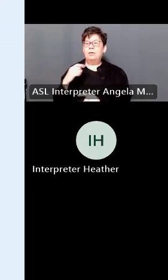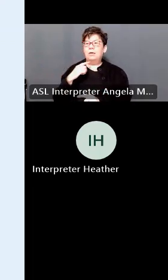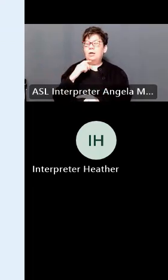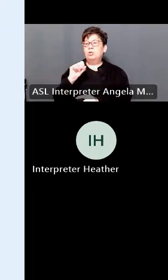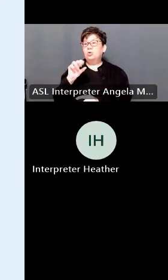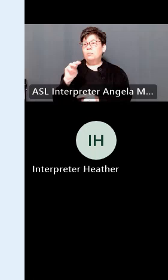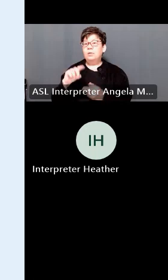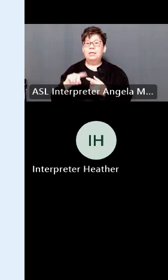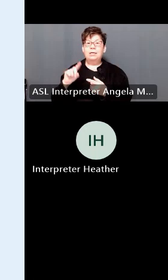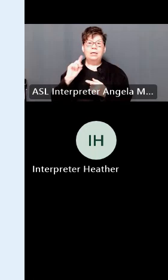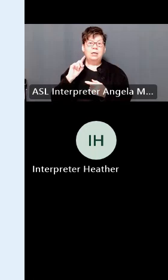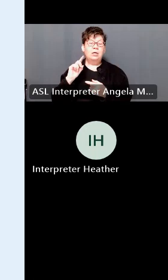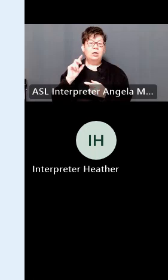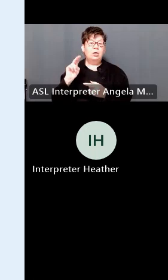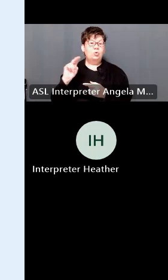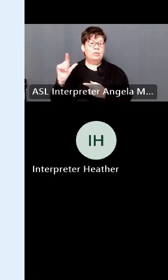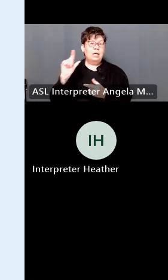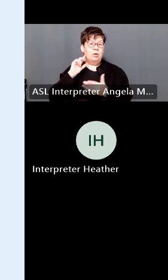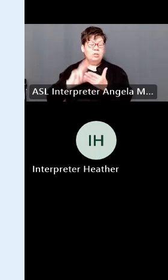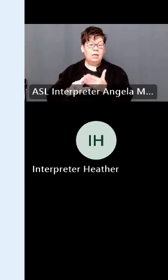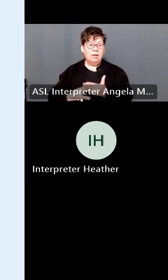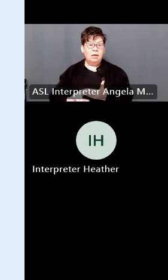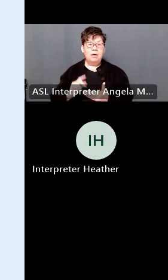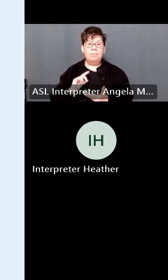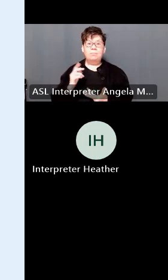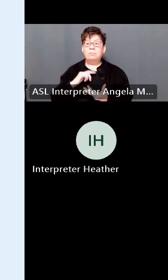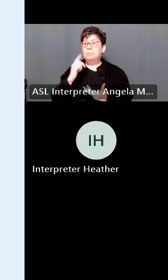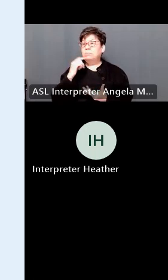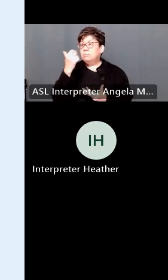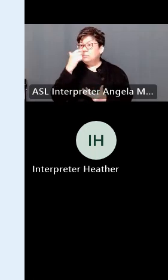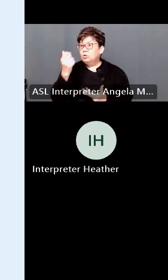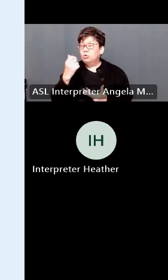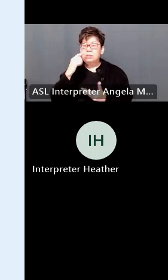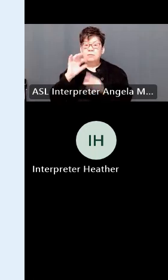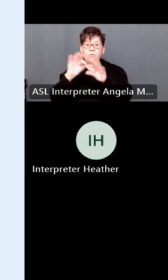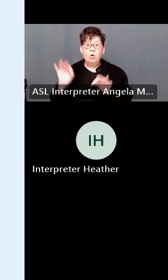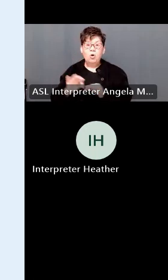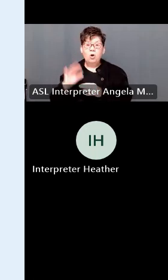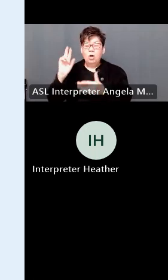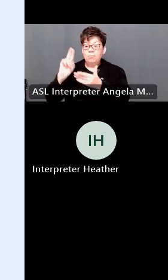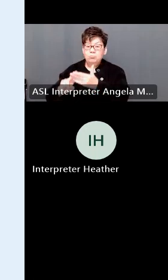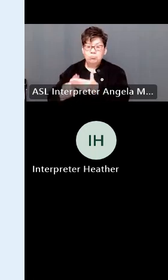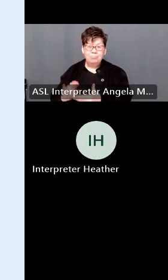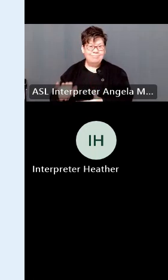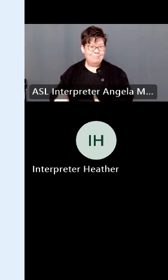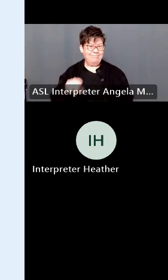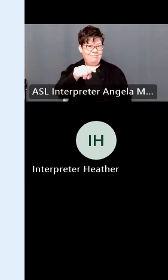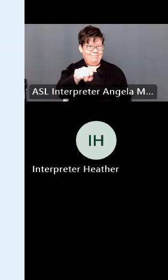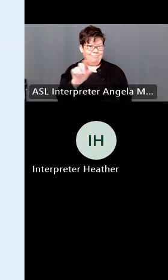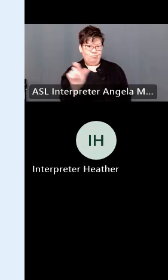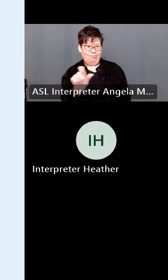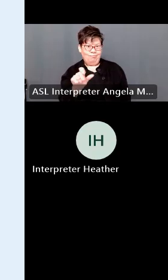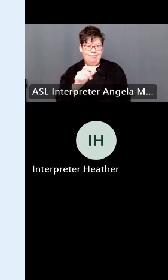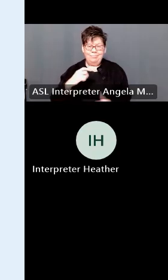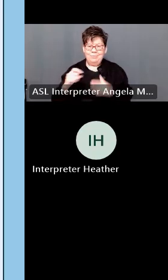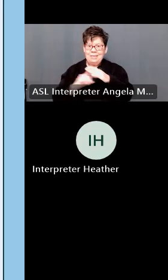newsletter sign up, our interest form to be connected to story sharing or the coalition.